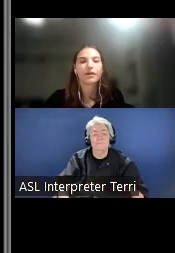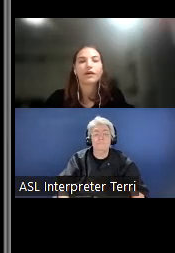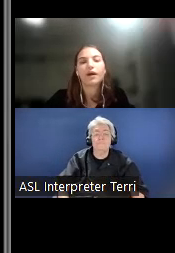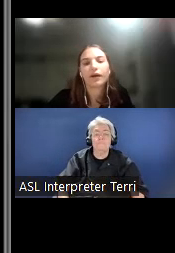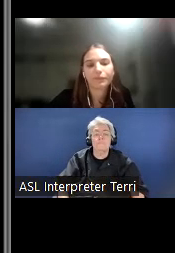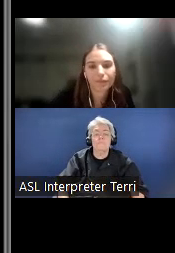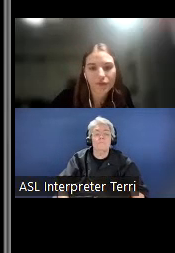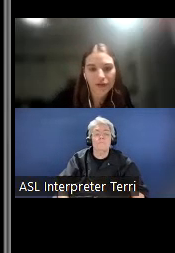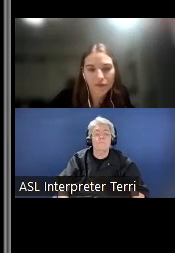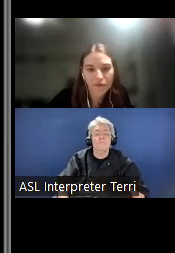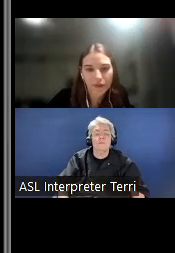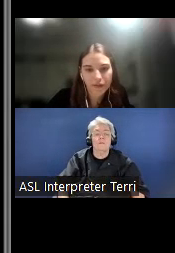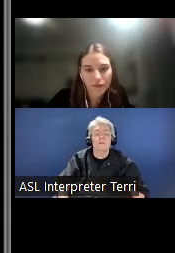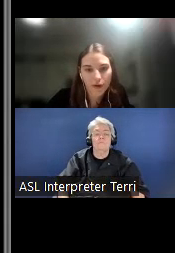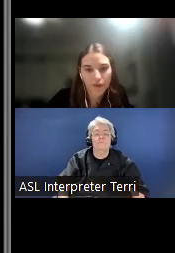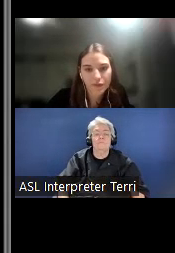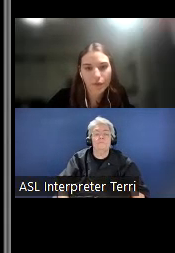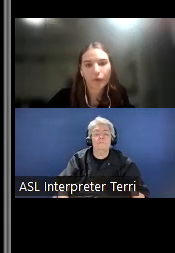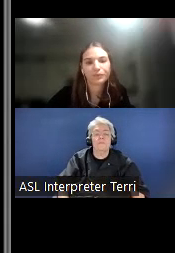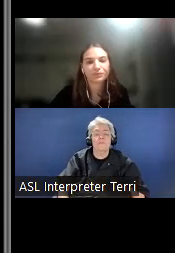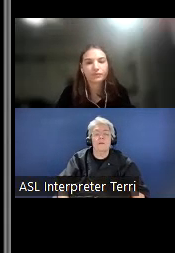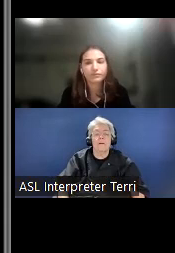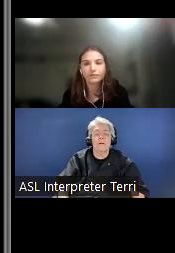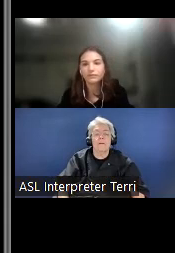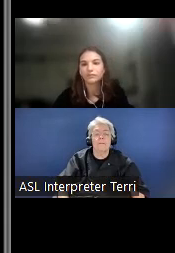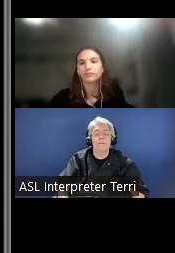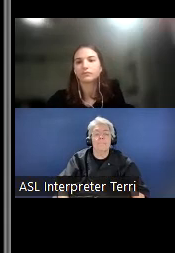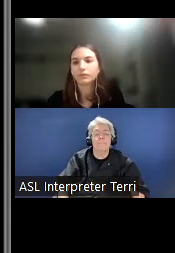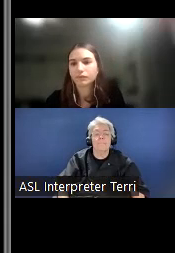good. So I'll give you a few minutes to work on this poll.